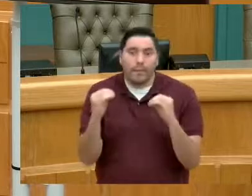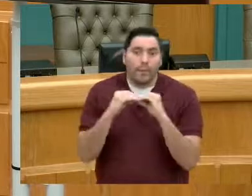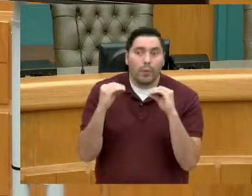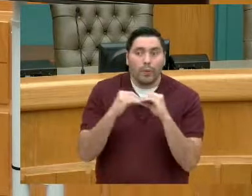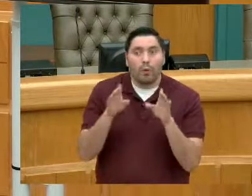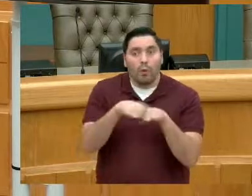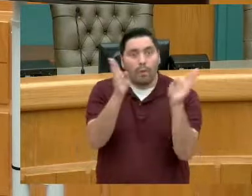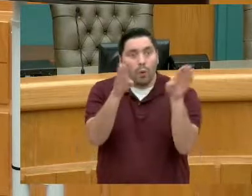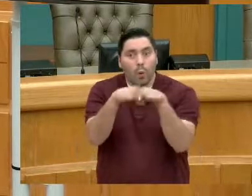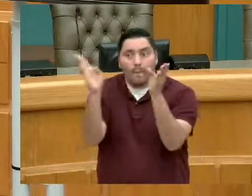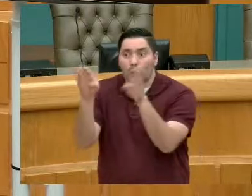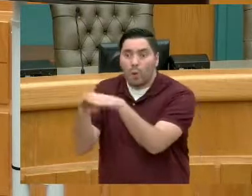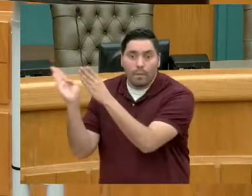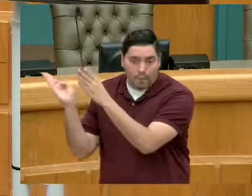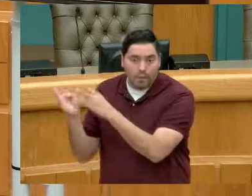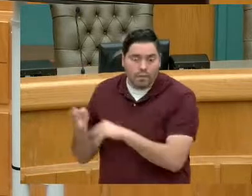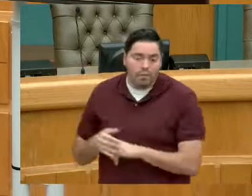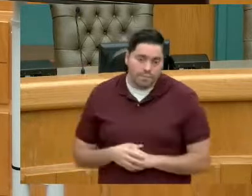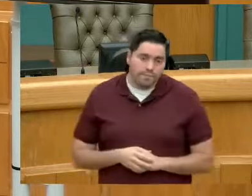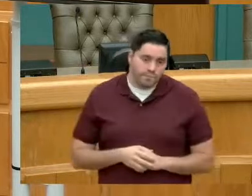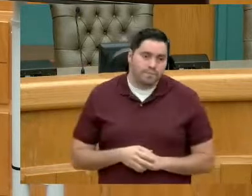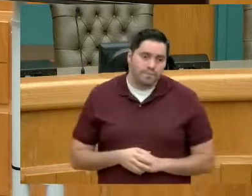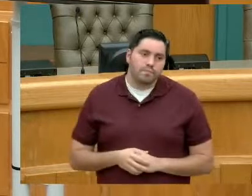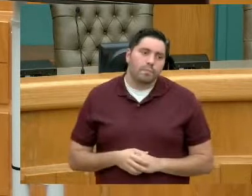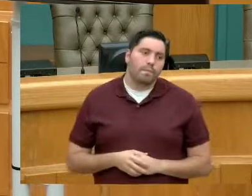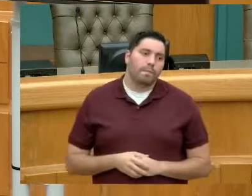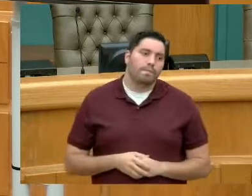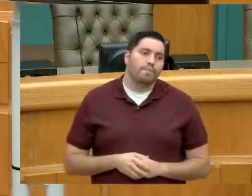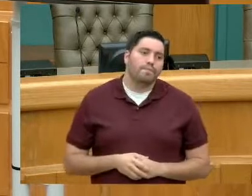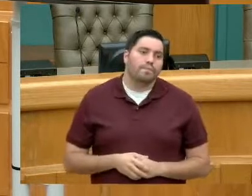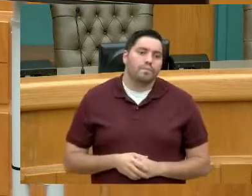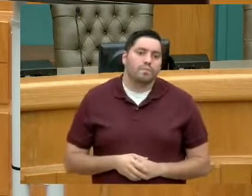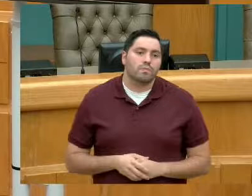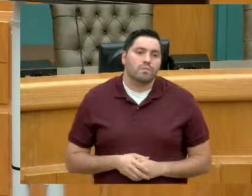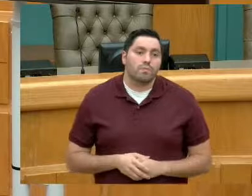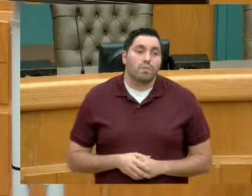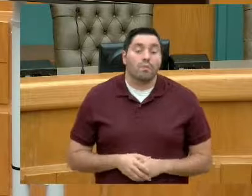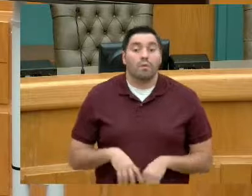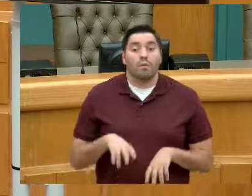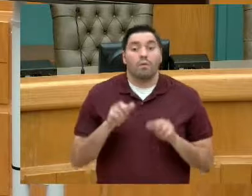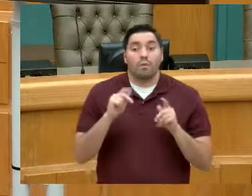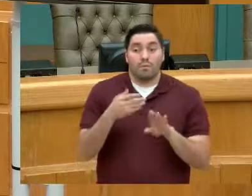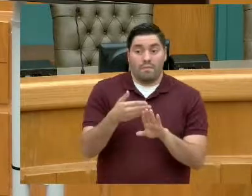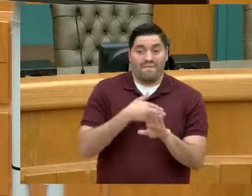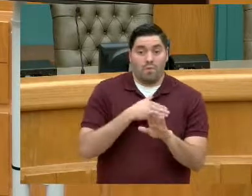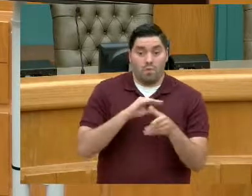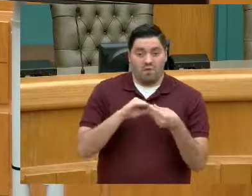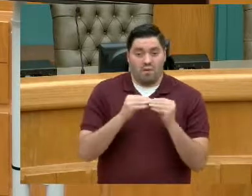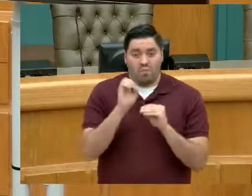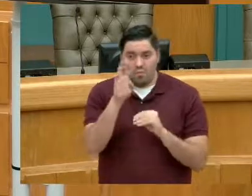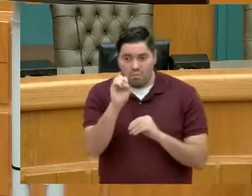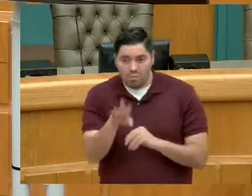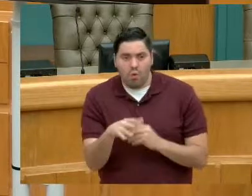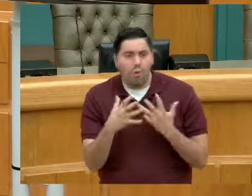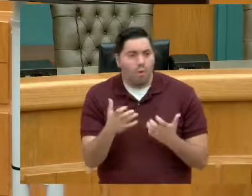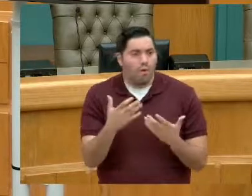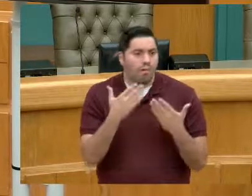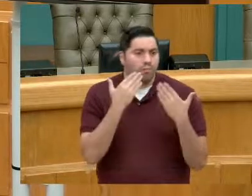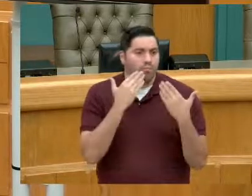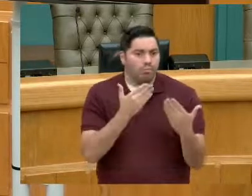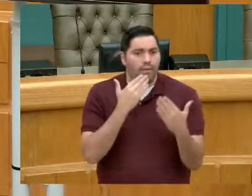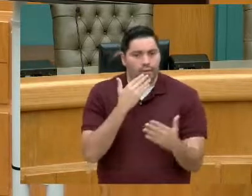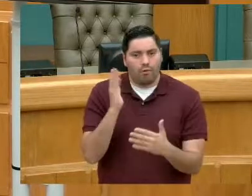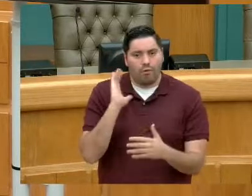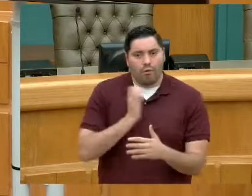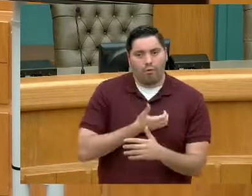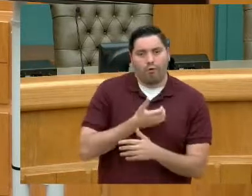opening in our communities. And okay, so before we get into the numbers, we do want to thank our